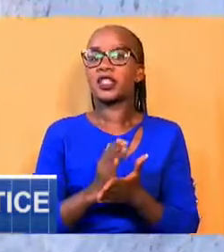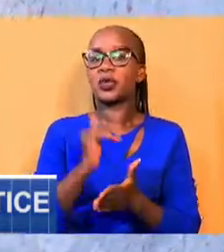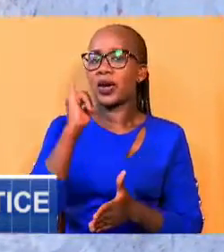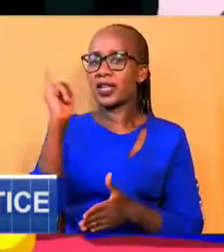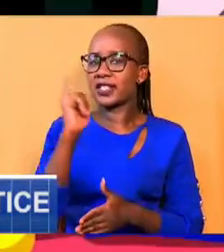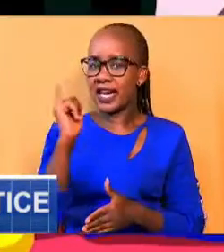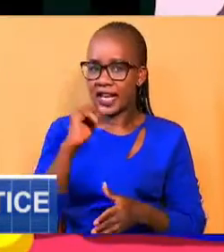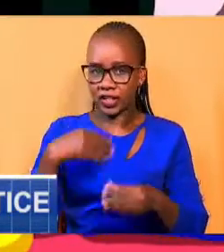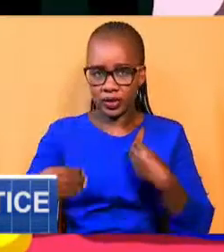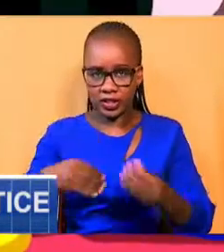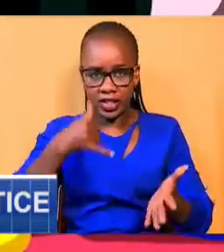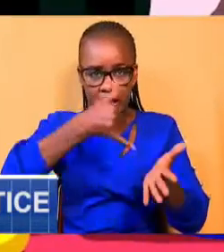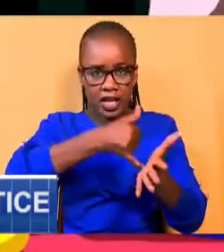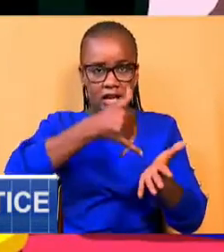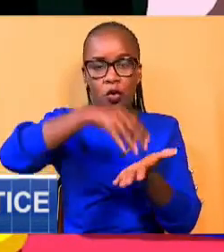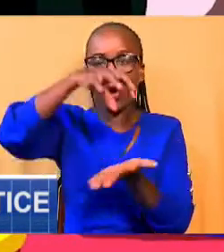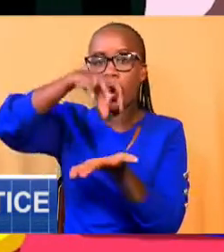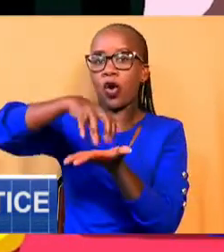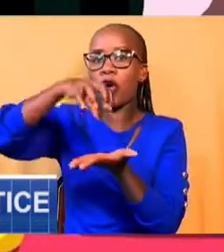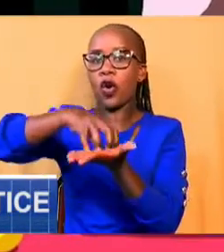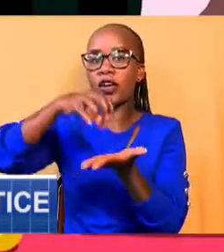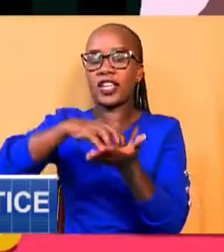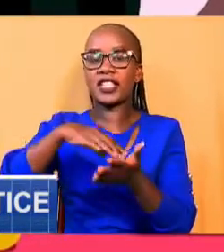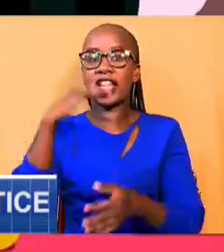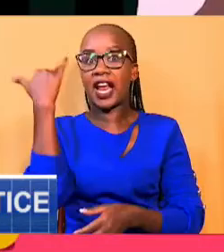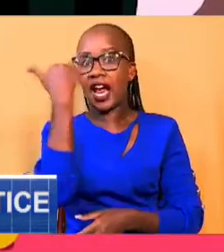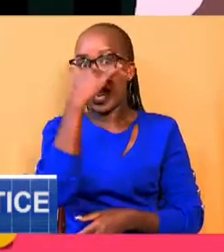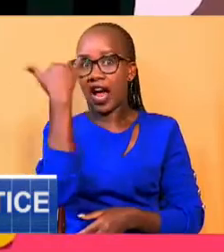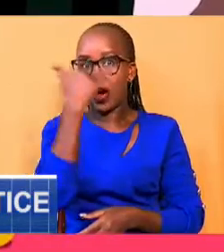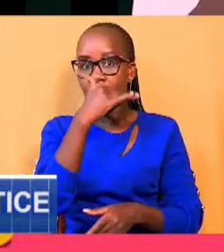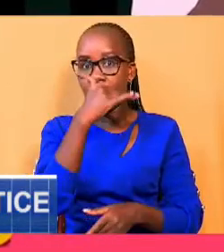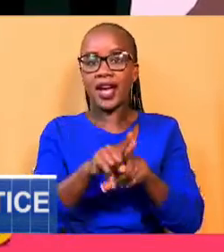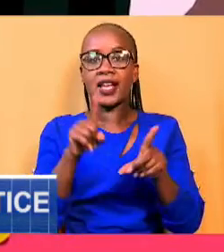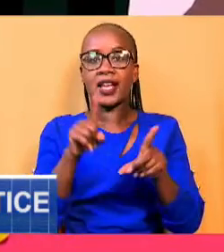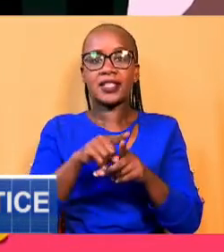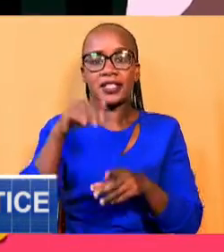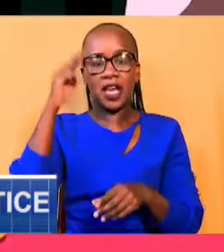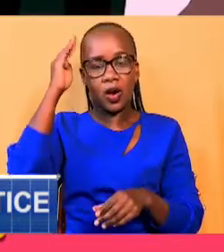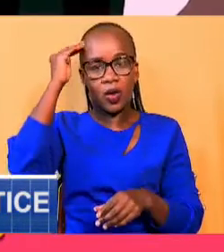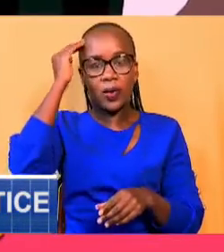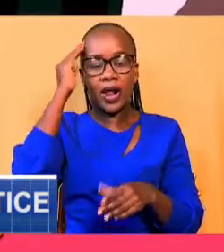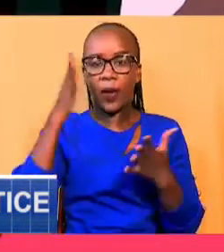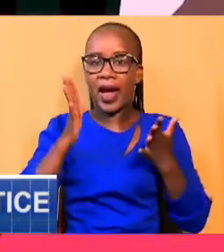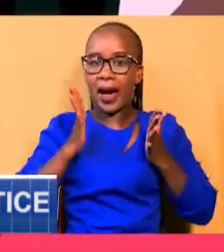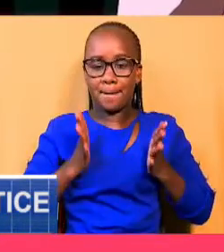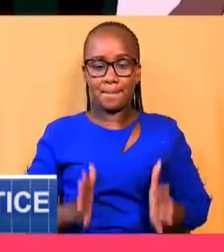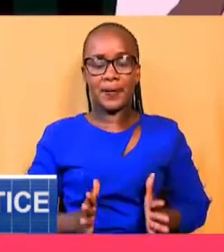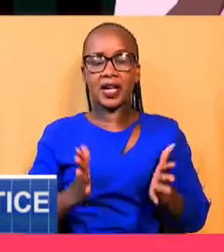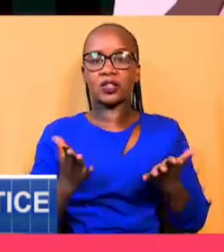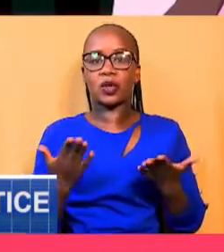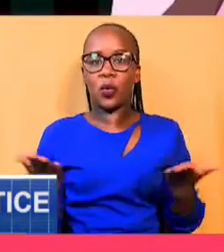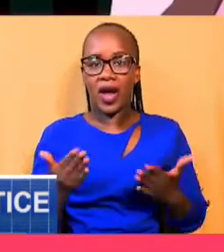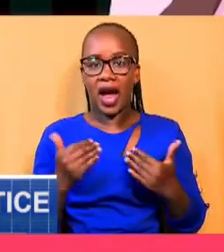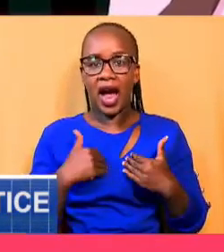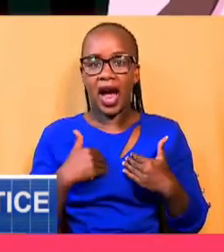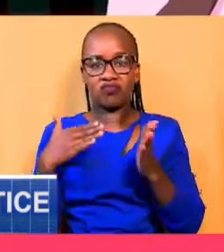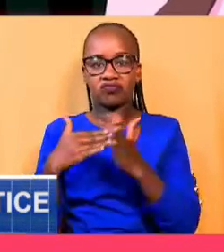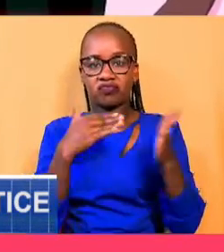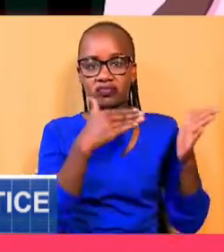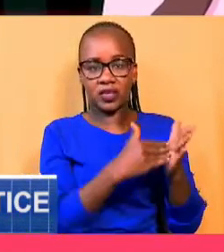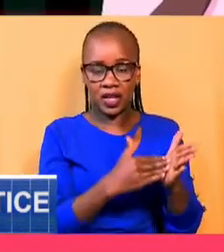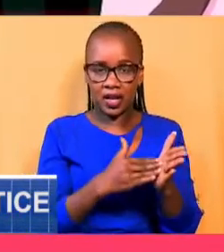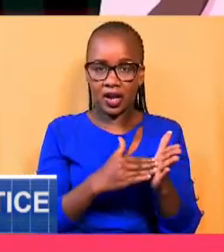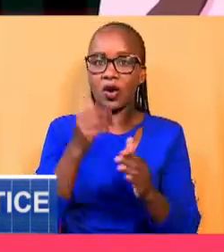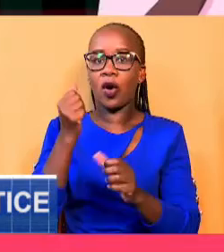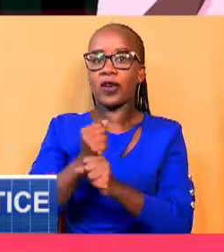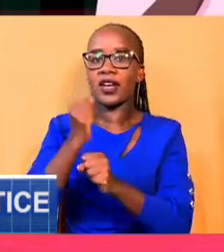Intellectual disabilities include conditions such as autism and Down syndrome, where a person has certain limitations in